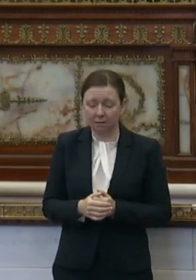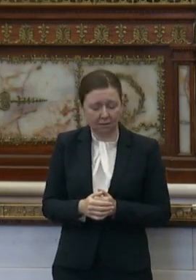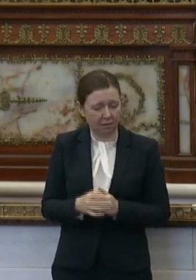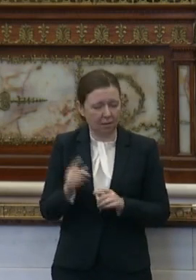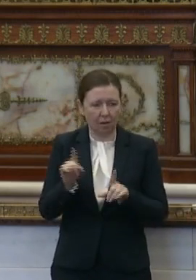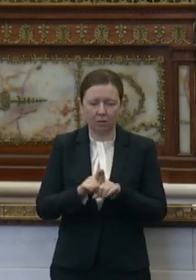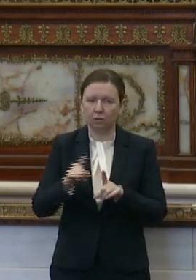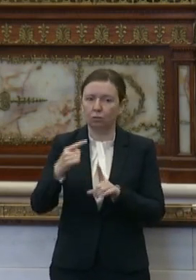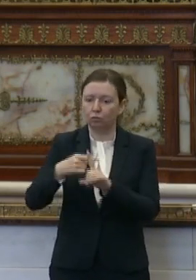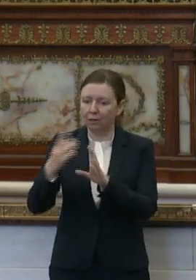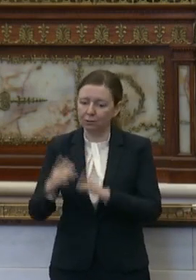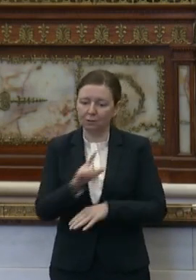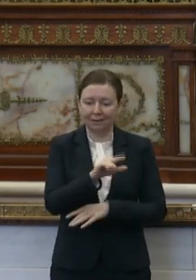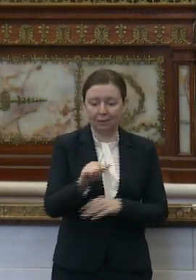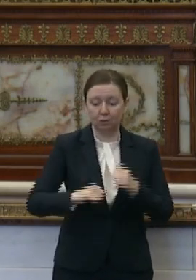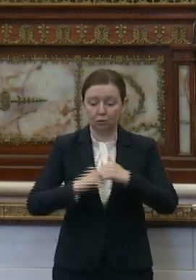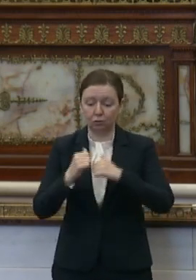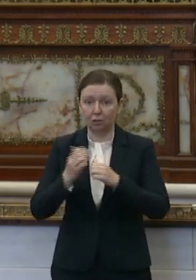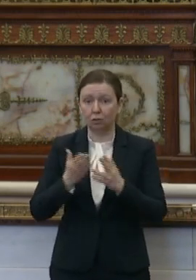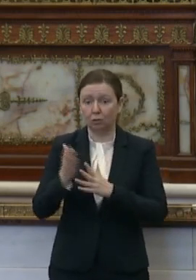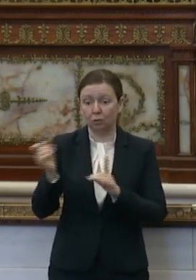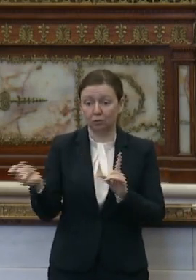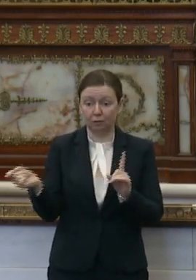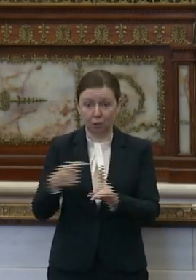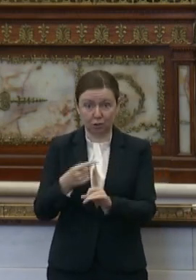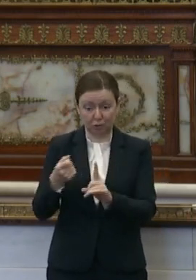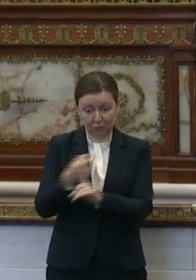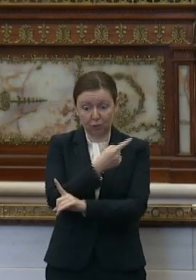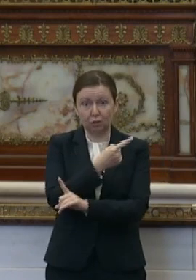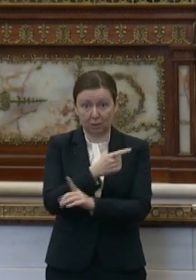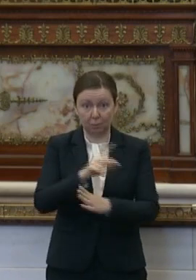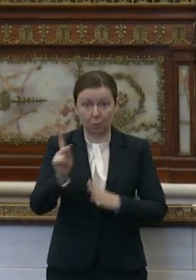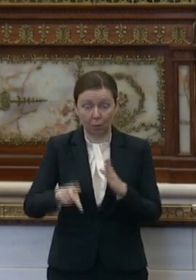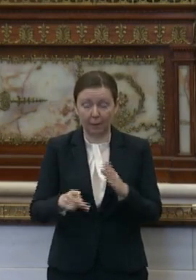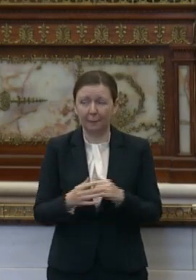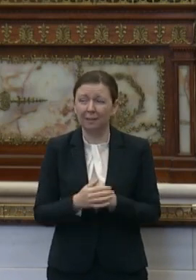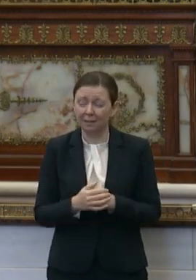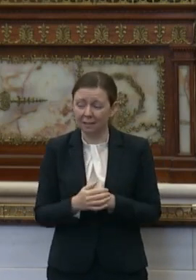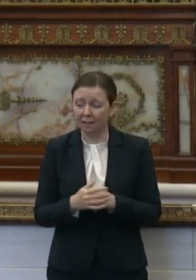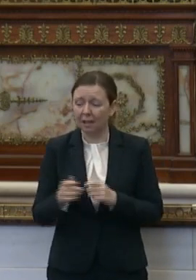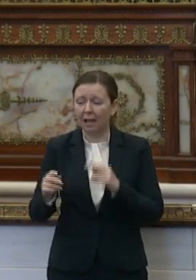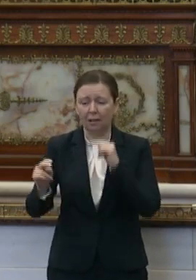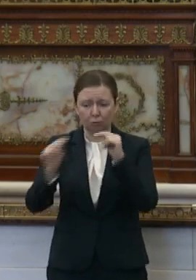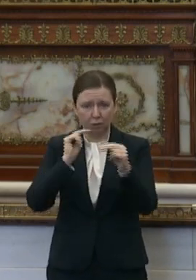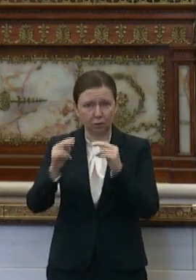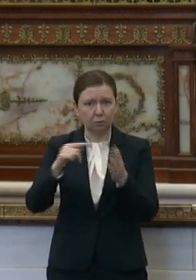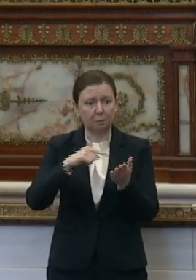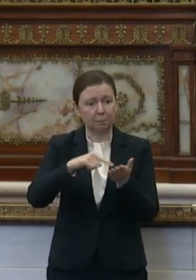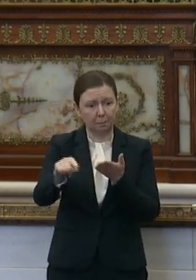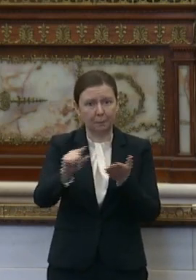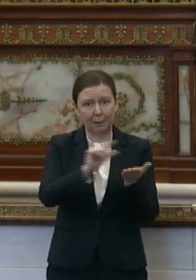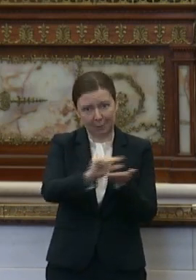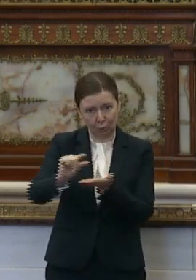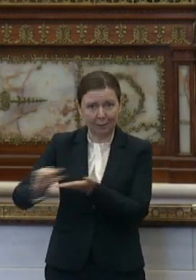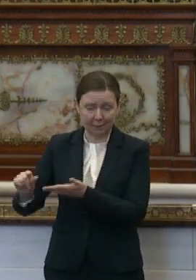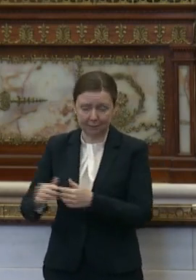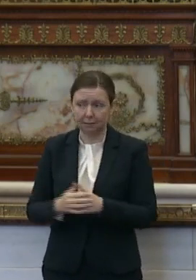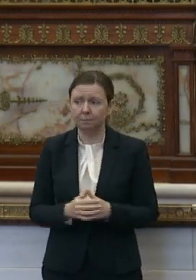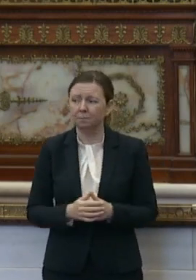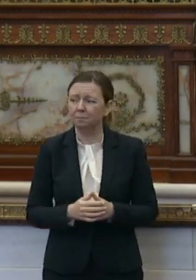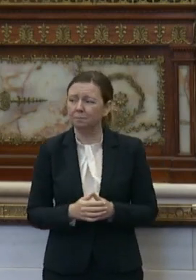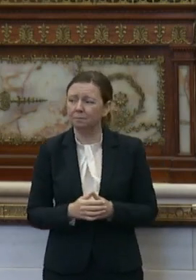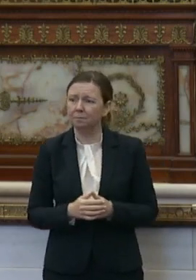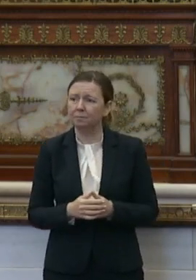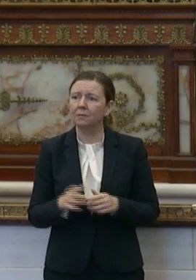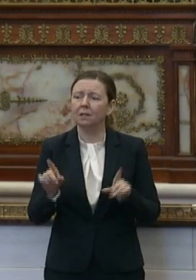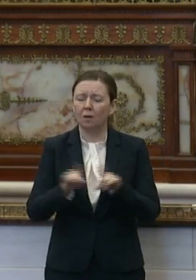and landlords the structure through the diversion program to resolve disputes and negotiate reasonable payment agreements,